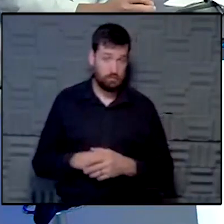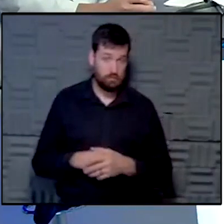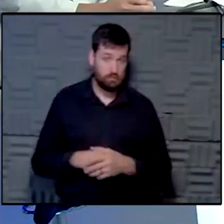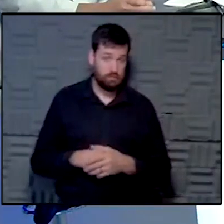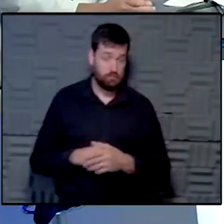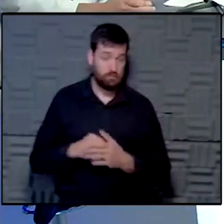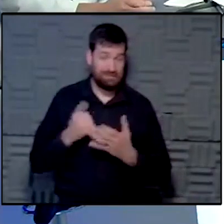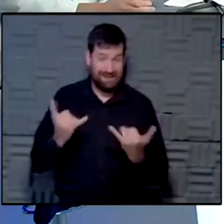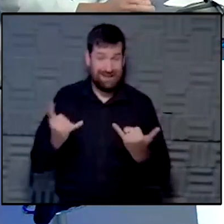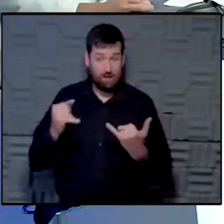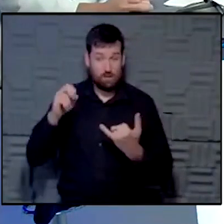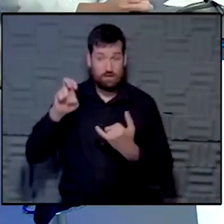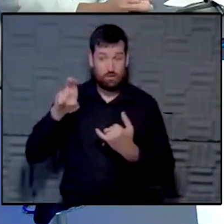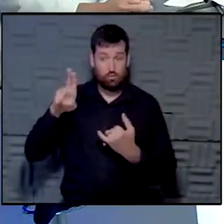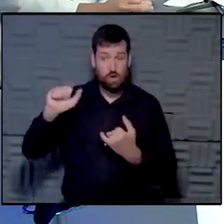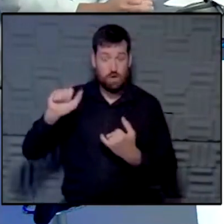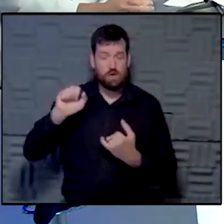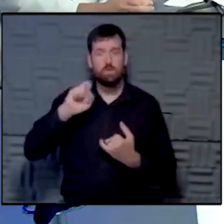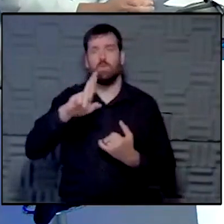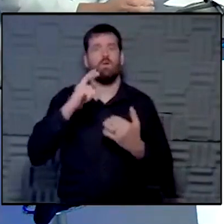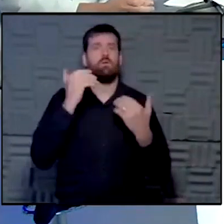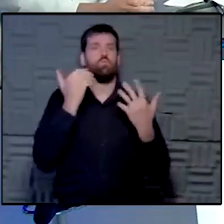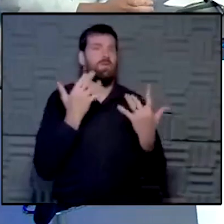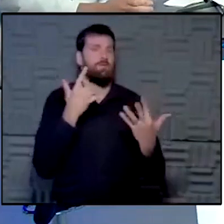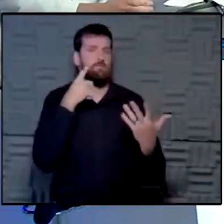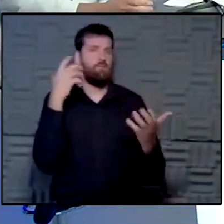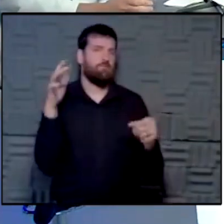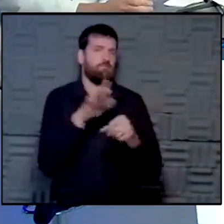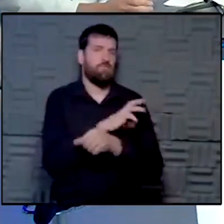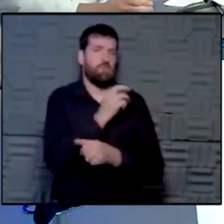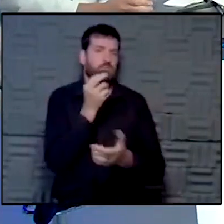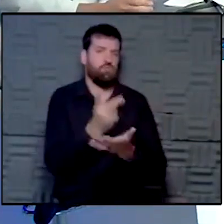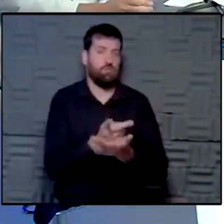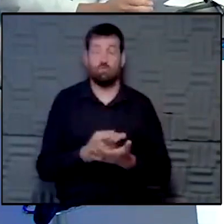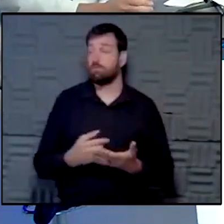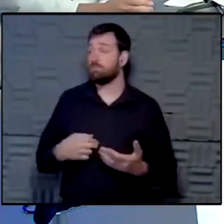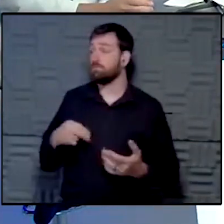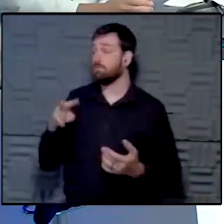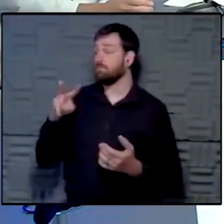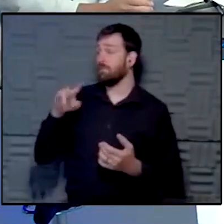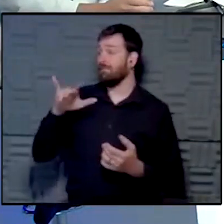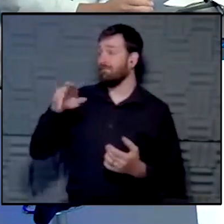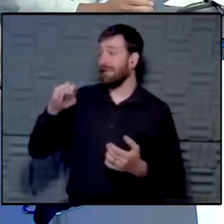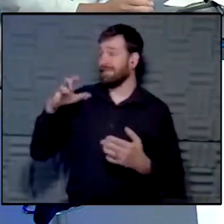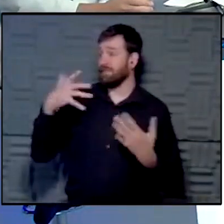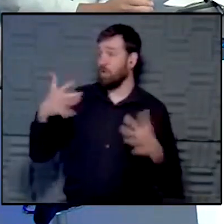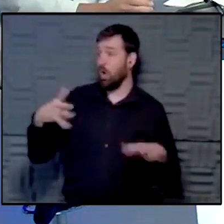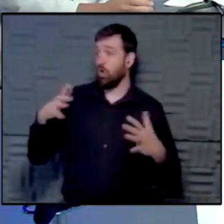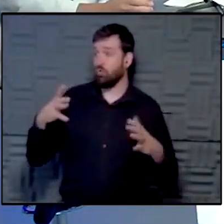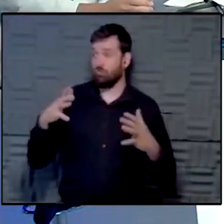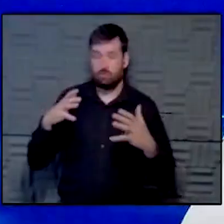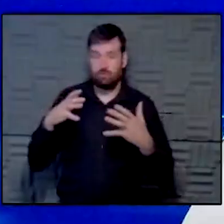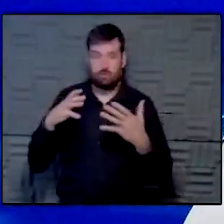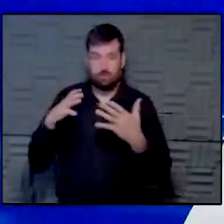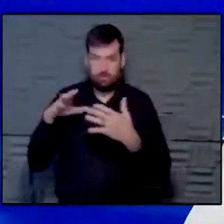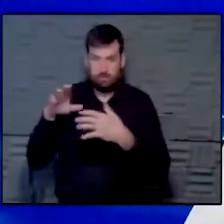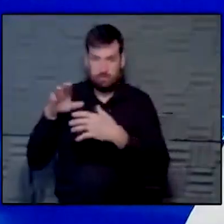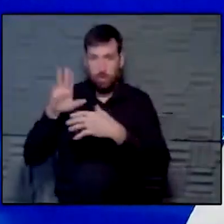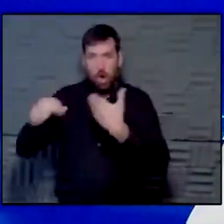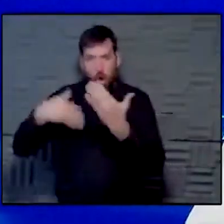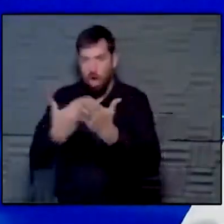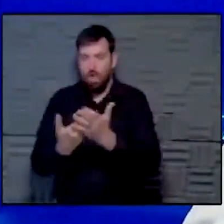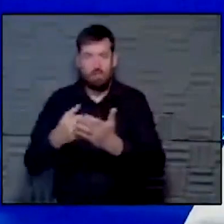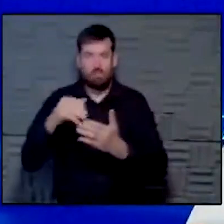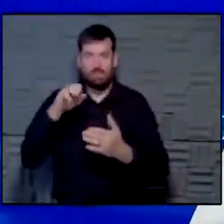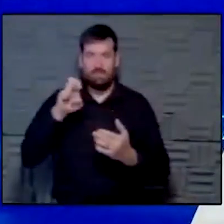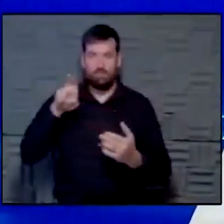authorization, or would you wait for full approval? Why or why not? Right, you bet. I'll just say that the vaccines that have been given in the United States for COVID-19 are all under an EUA right